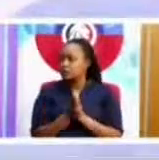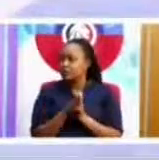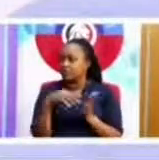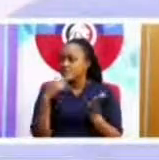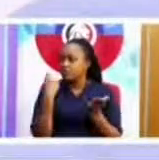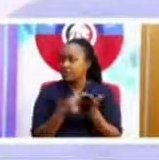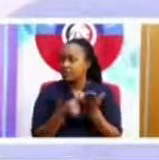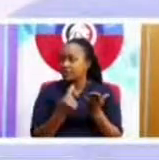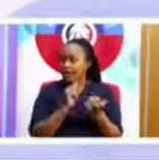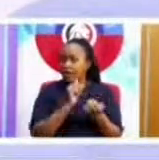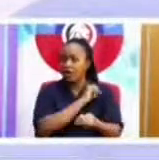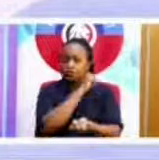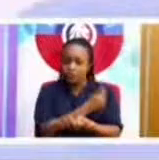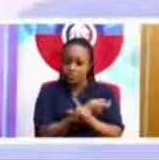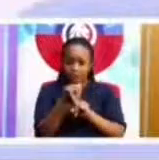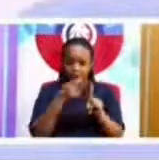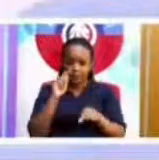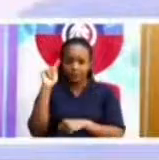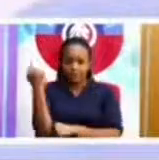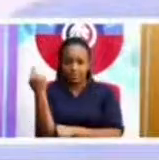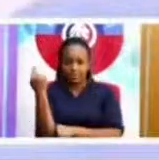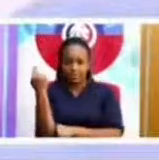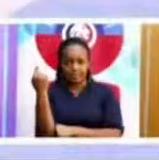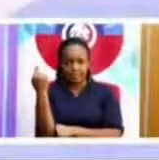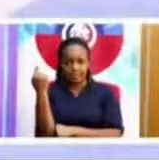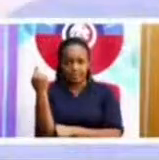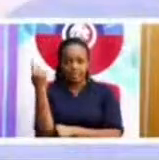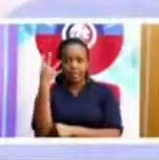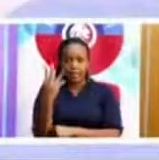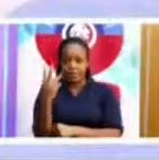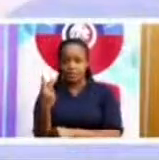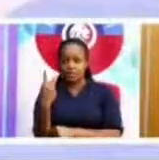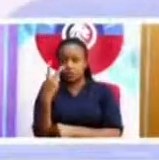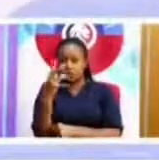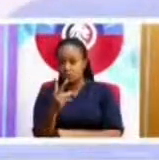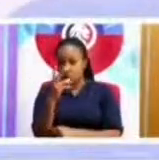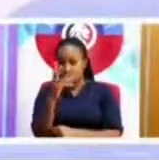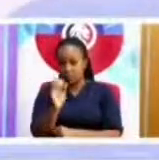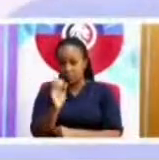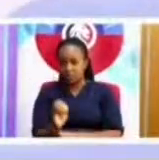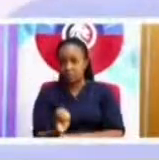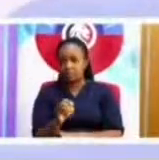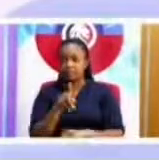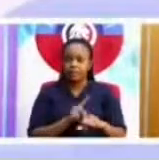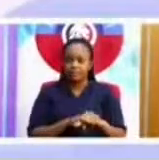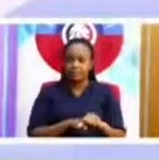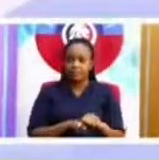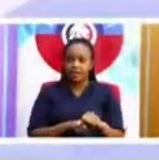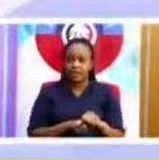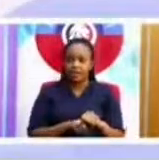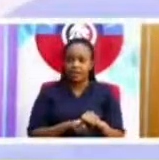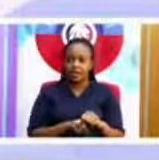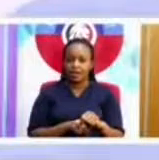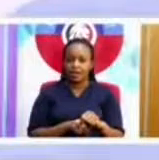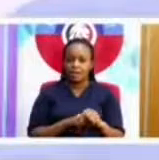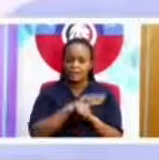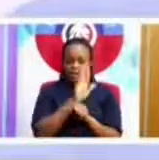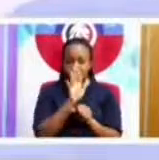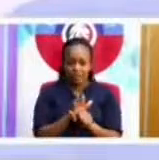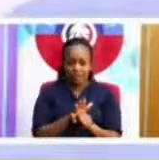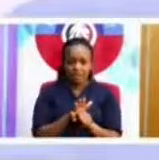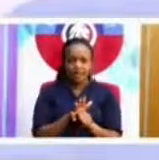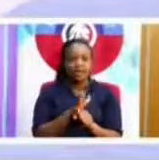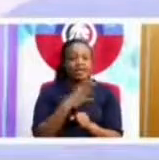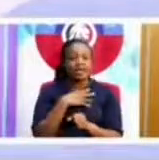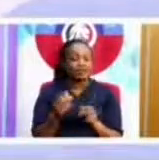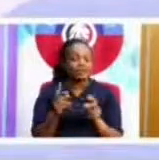April 2020, right in the middle of the pandemic. And so his views today are very, very important, and